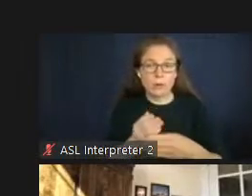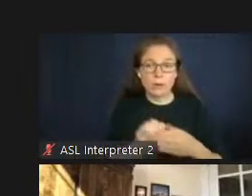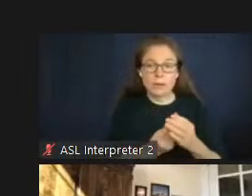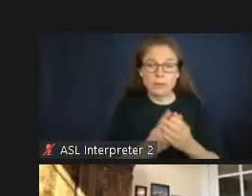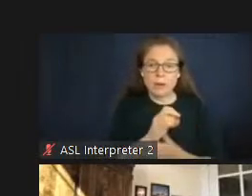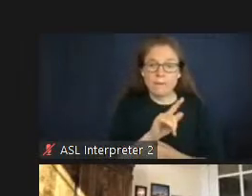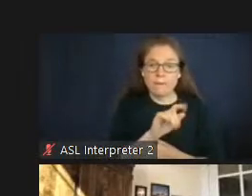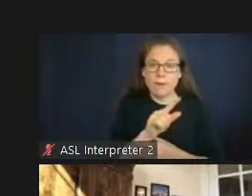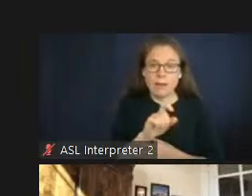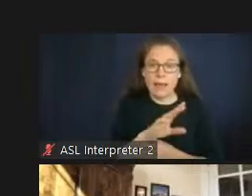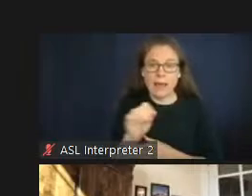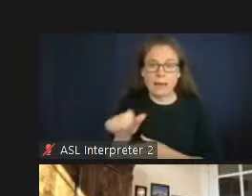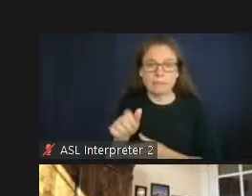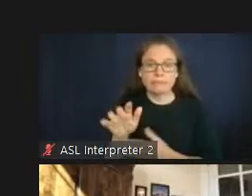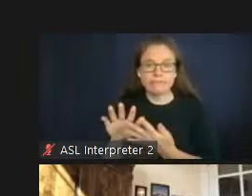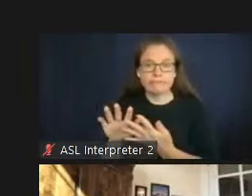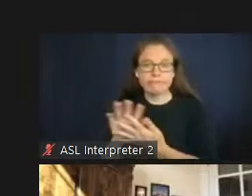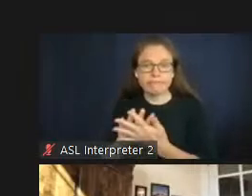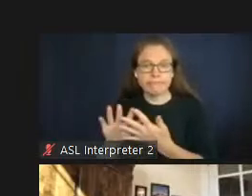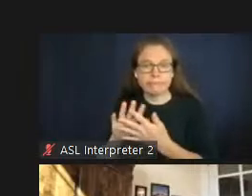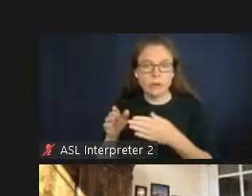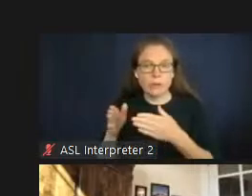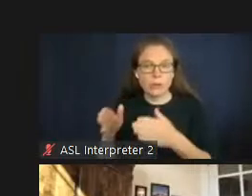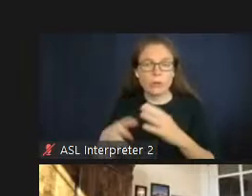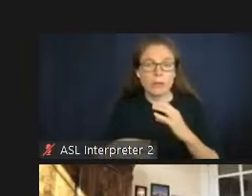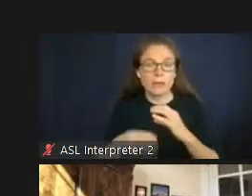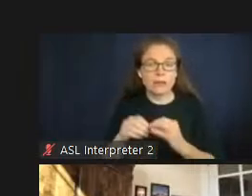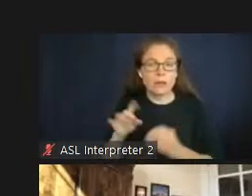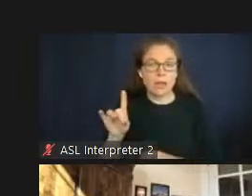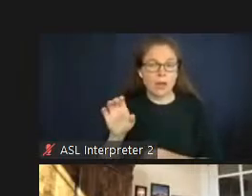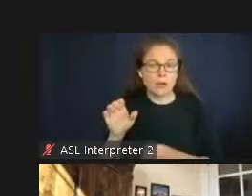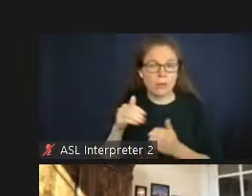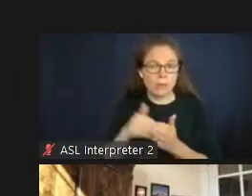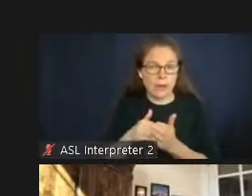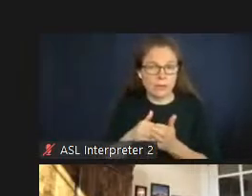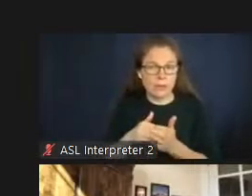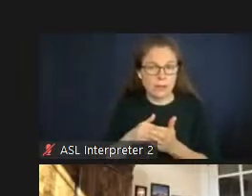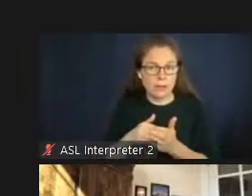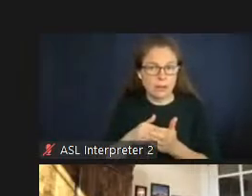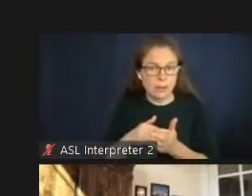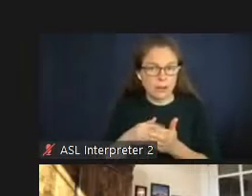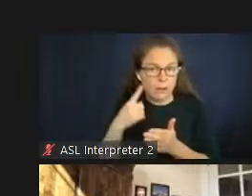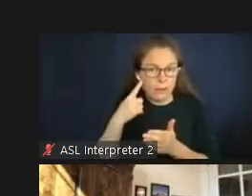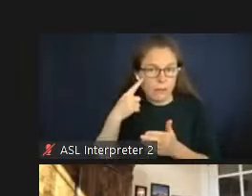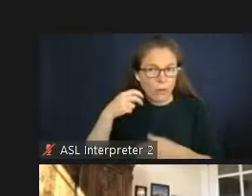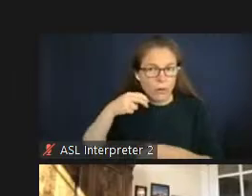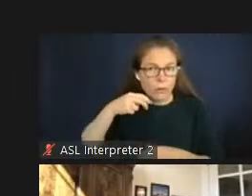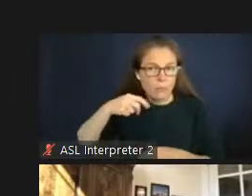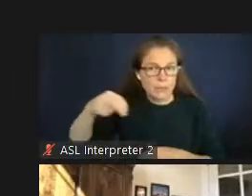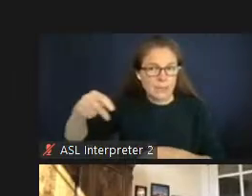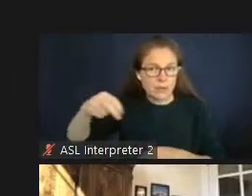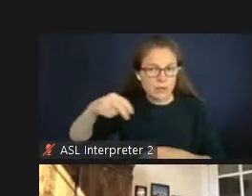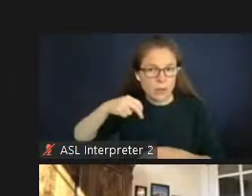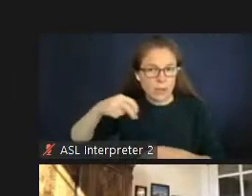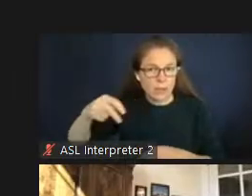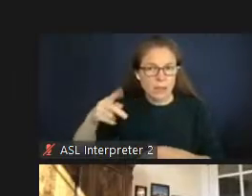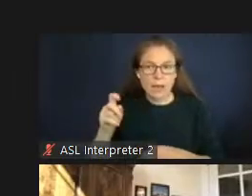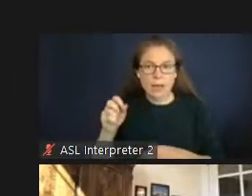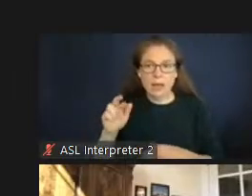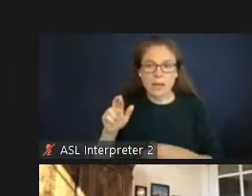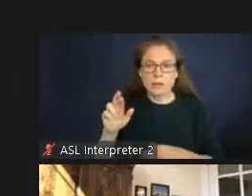Roads. And an additional 800,000 is budgeted for interim pedestrian improvements on Kaiser Road north of Brooker